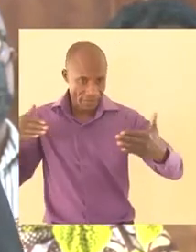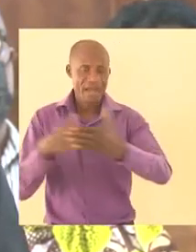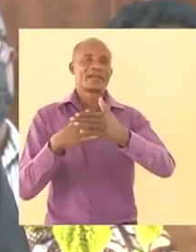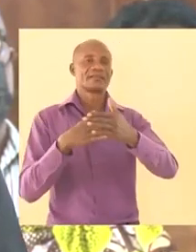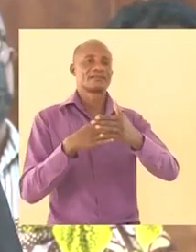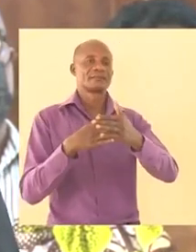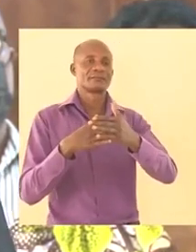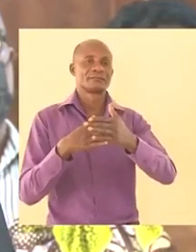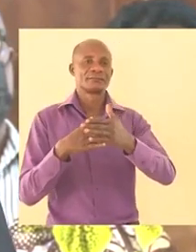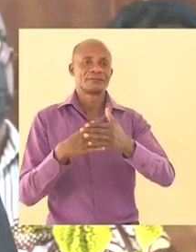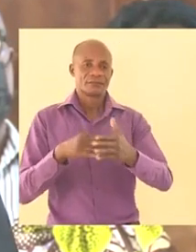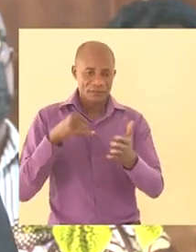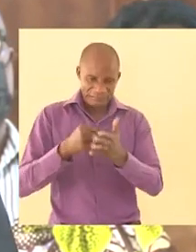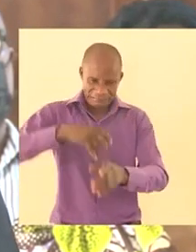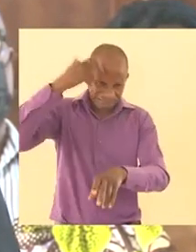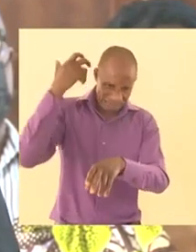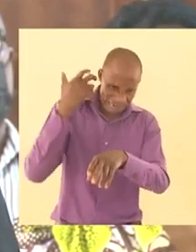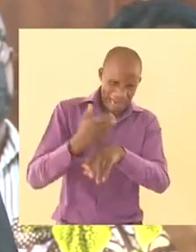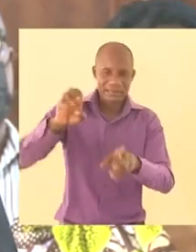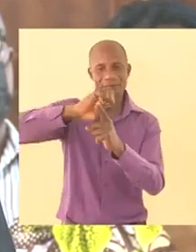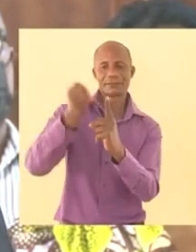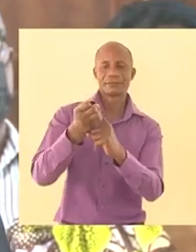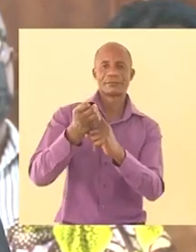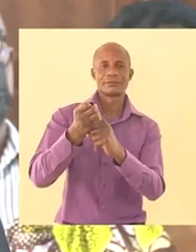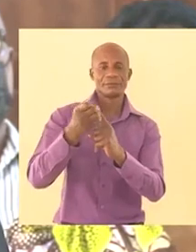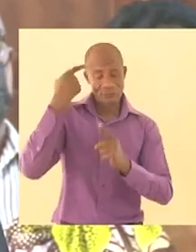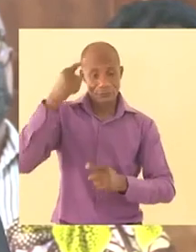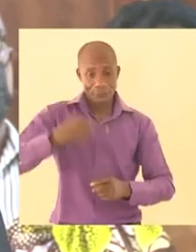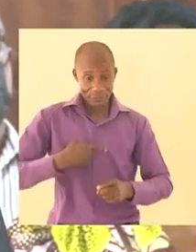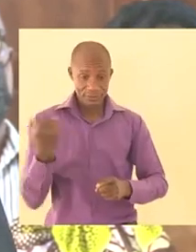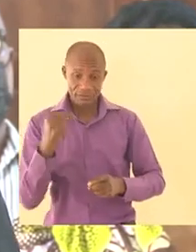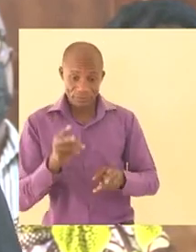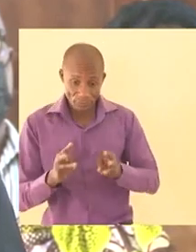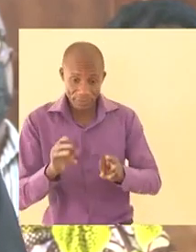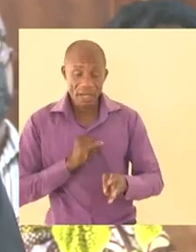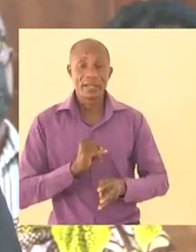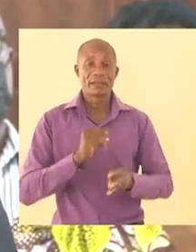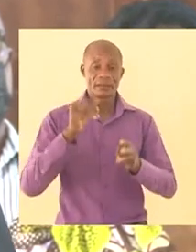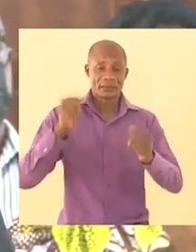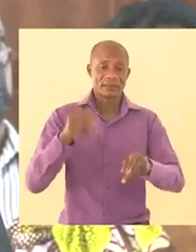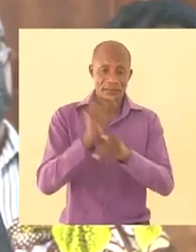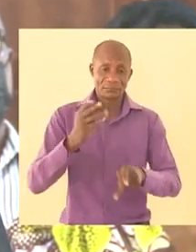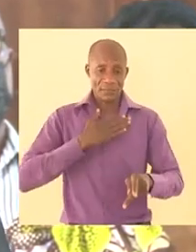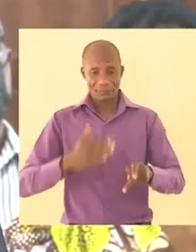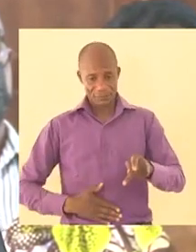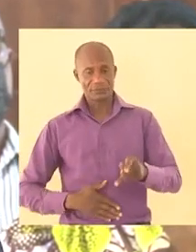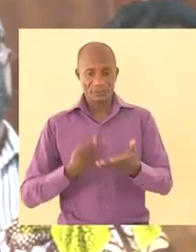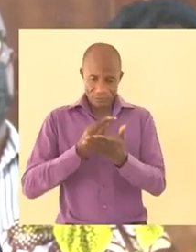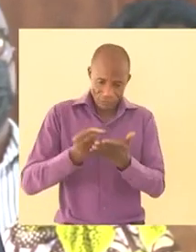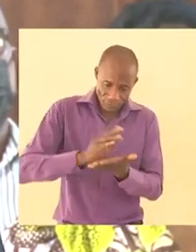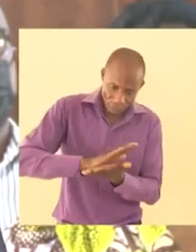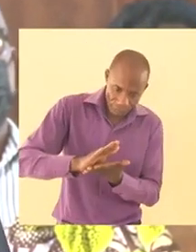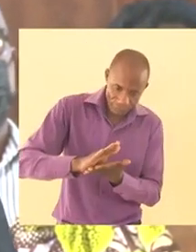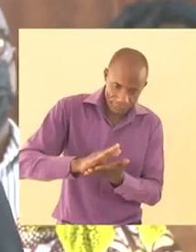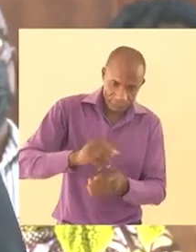It's a tough environment. And for me, the way I think I can keep my body holy in